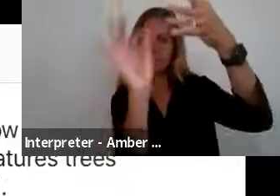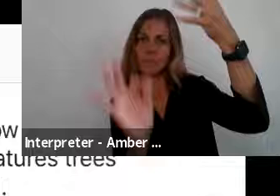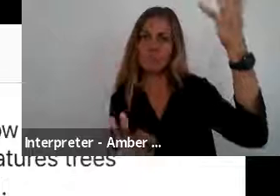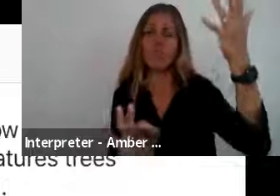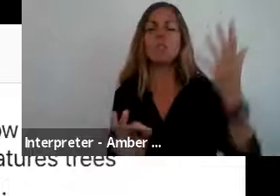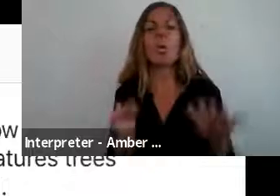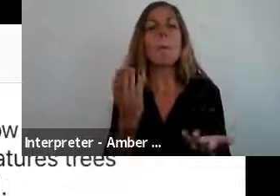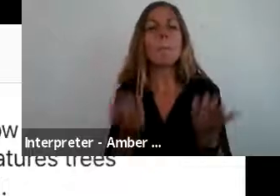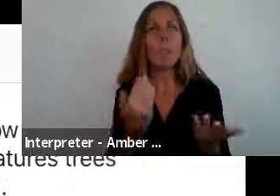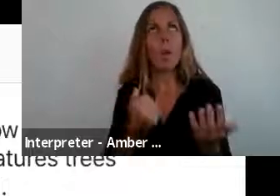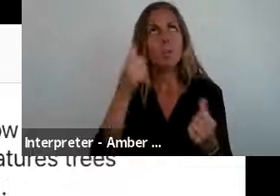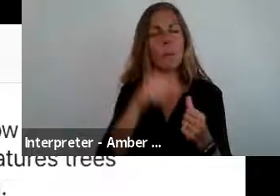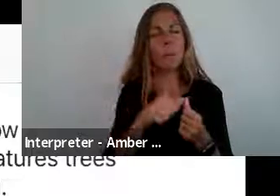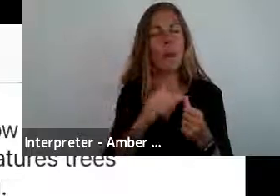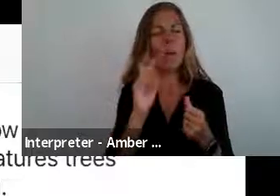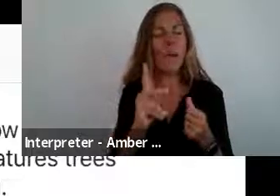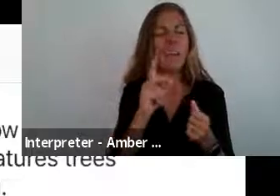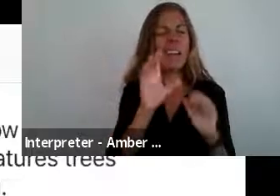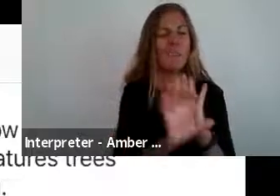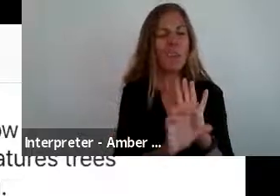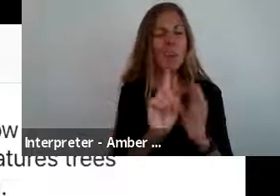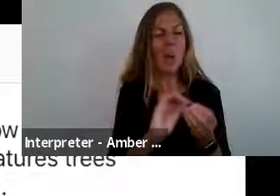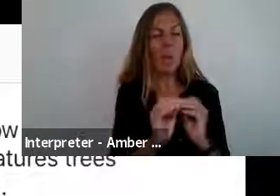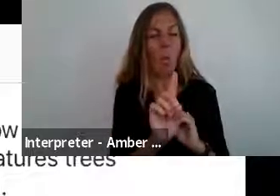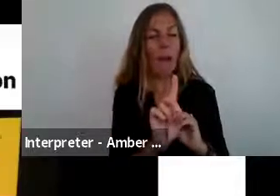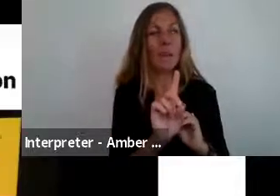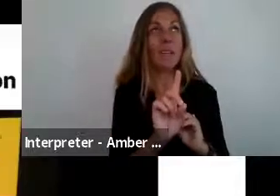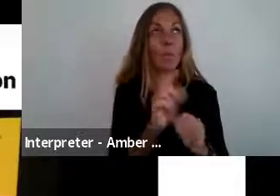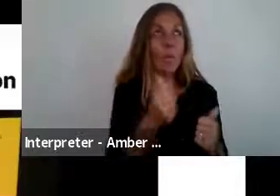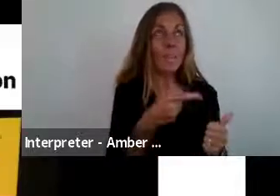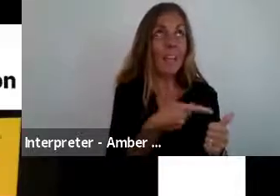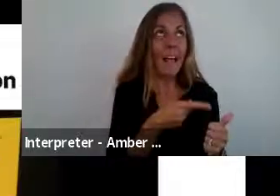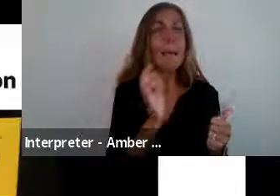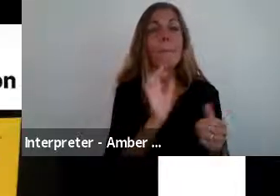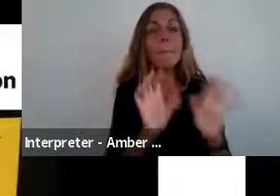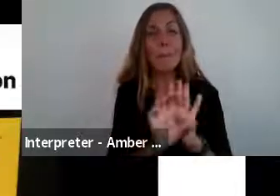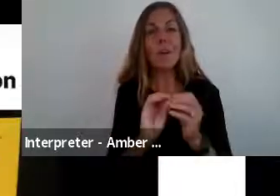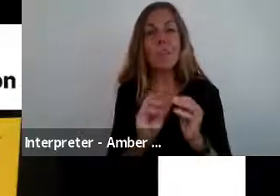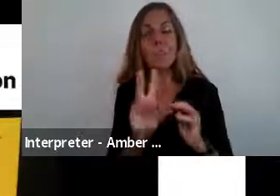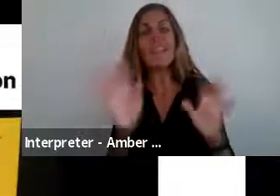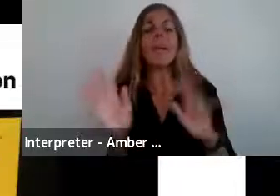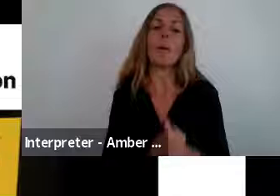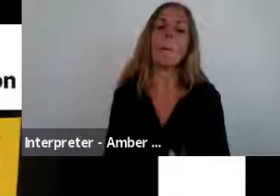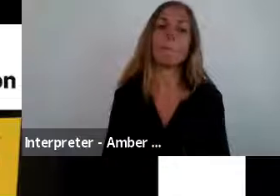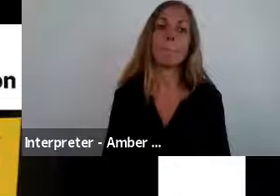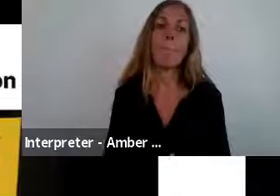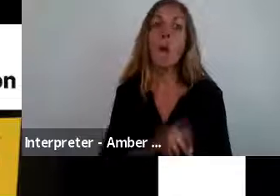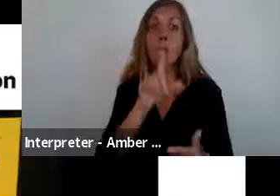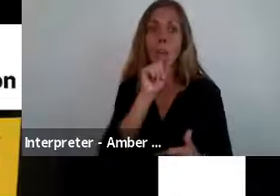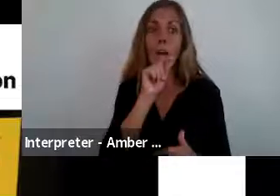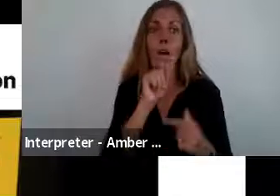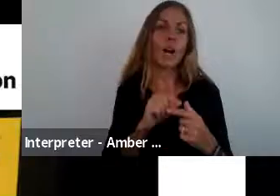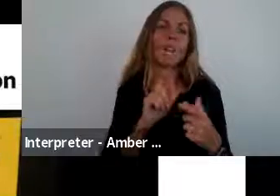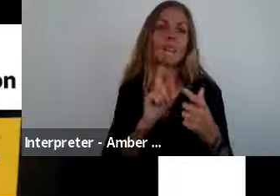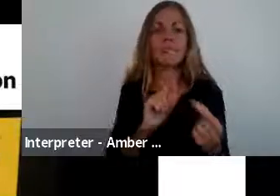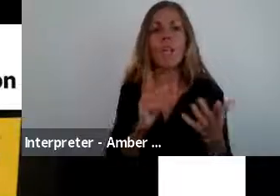some notes before you open the alt text screen in that place. And here's Twitter, and Twitter, they call it description.